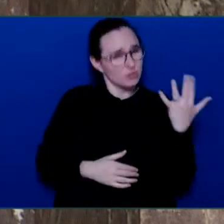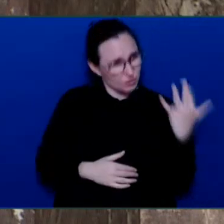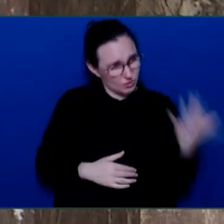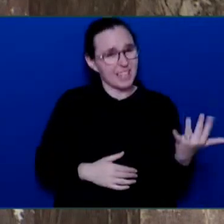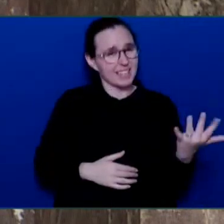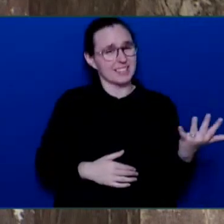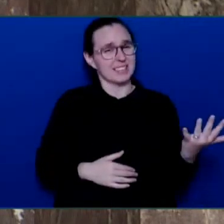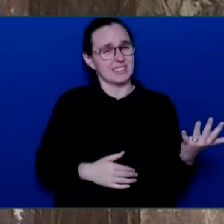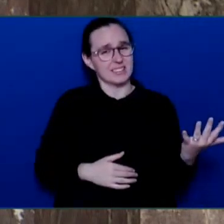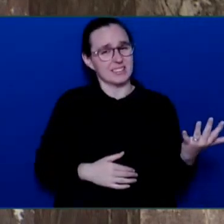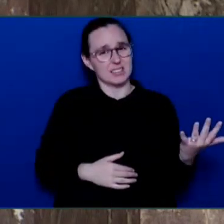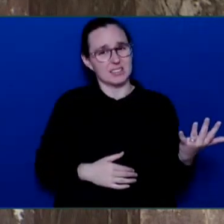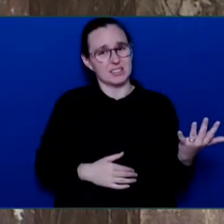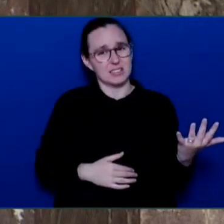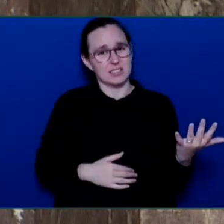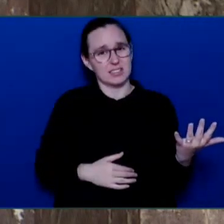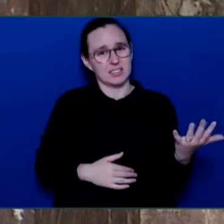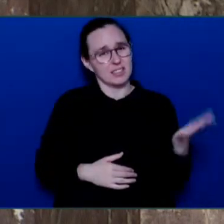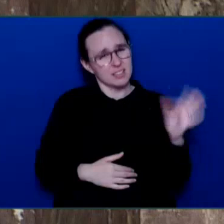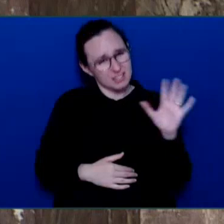Members.